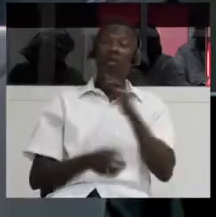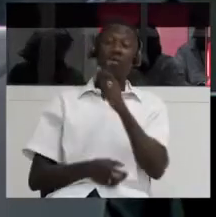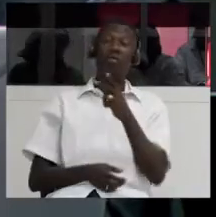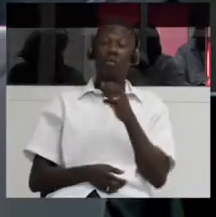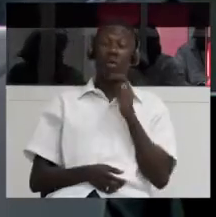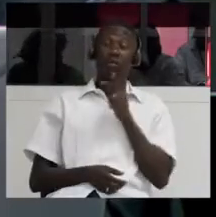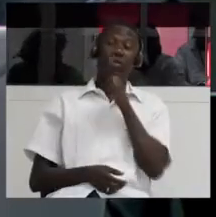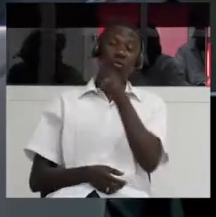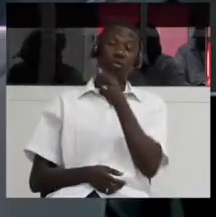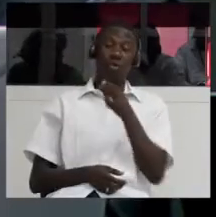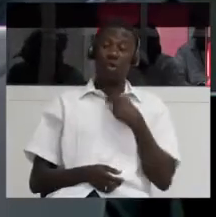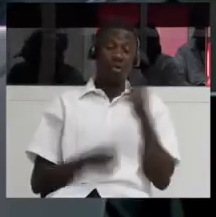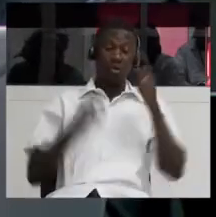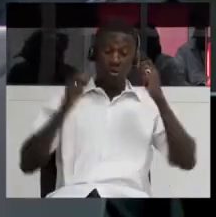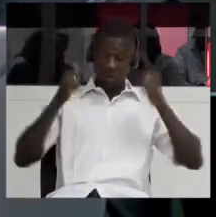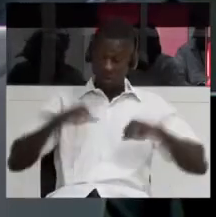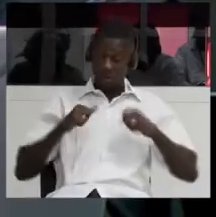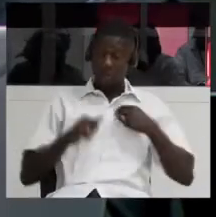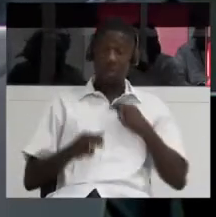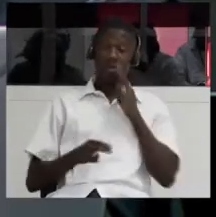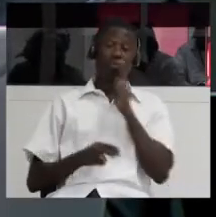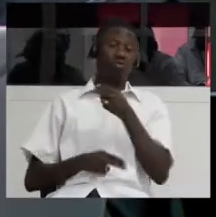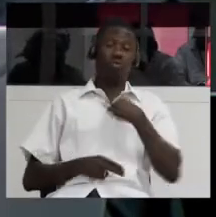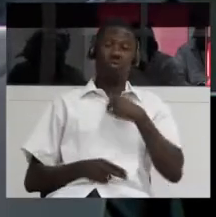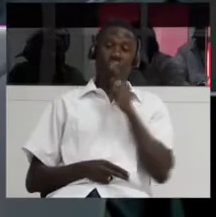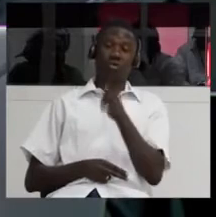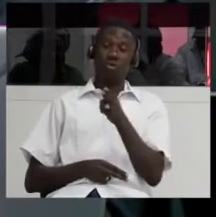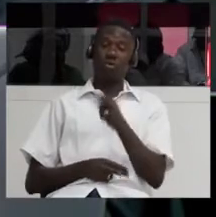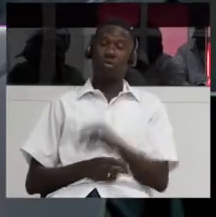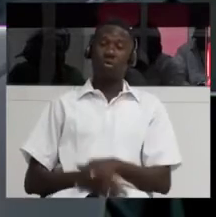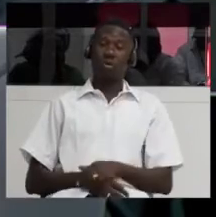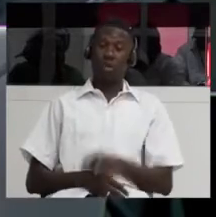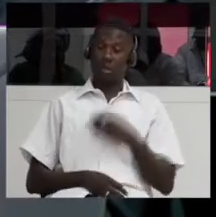if you shoot and don't succeed, I will shoot, and that led them to